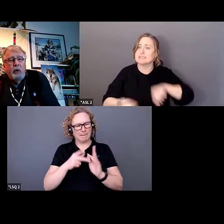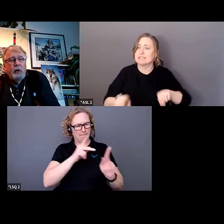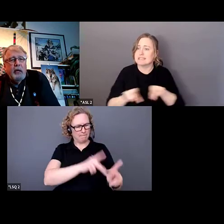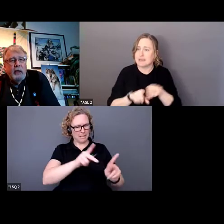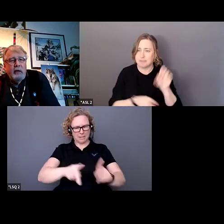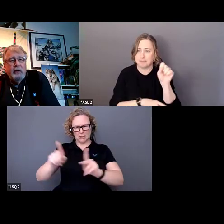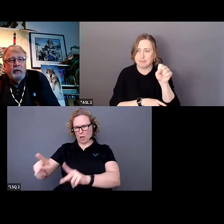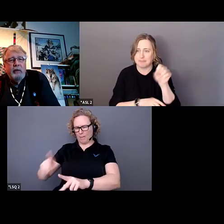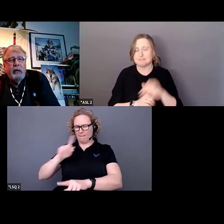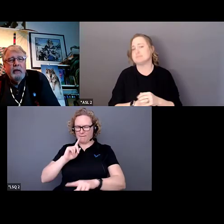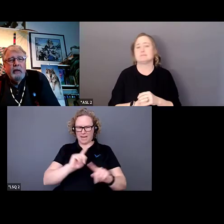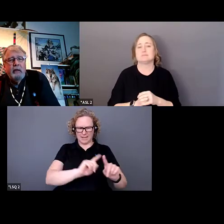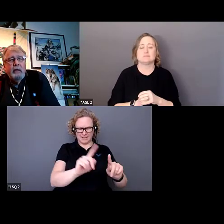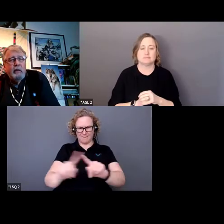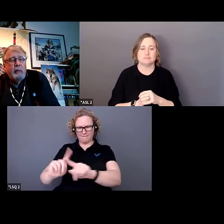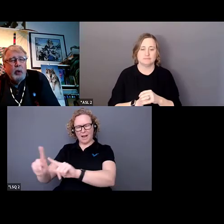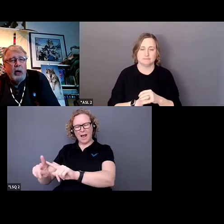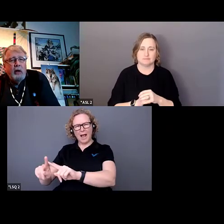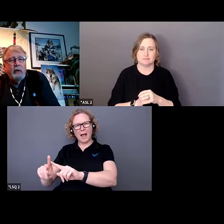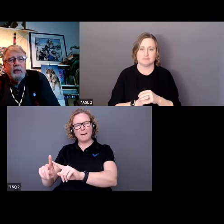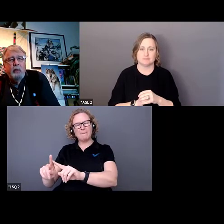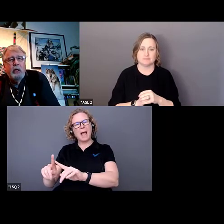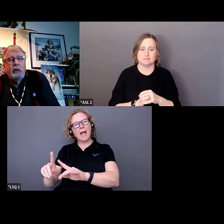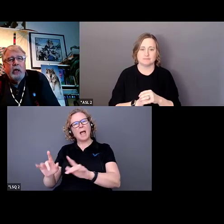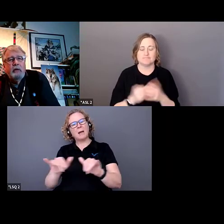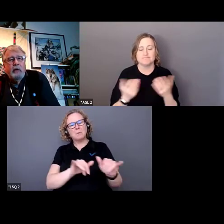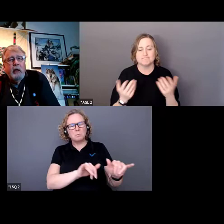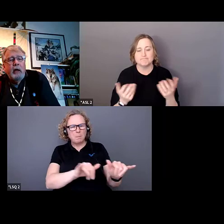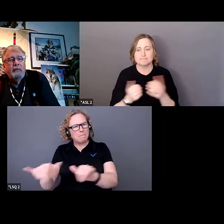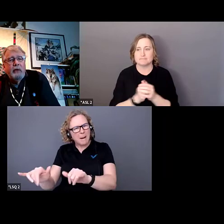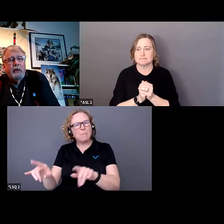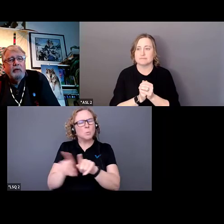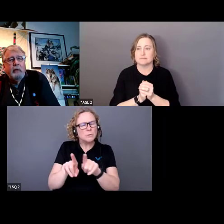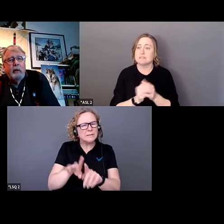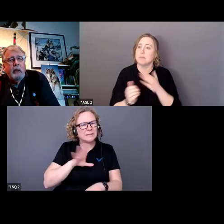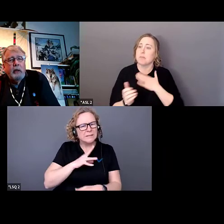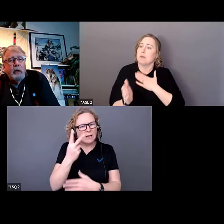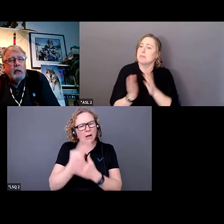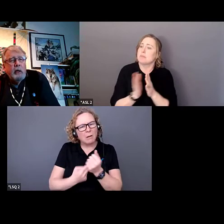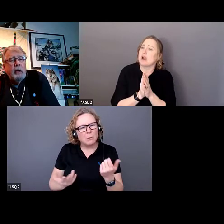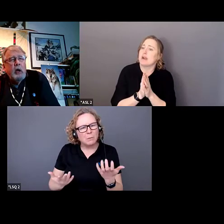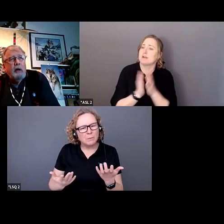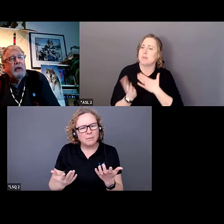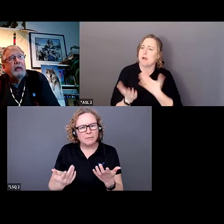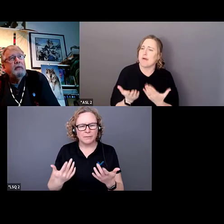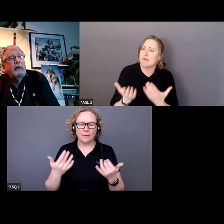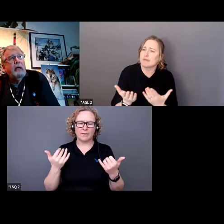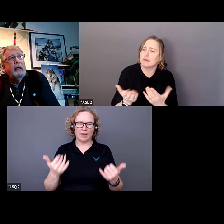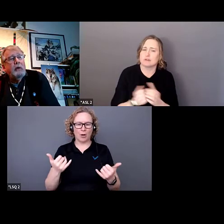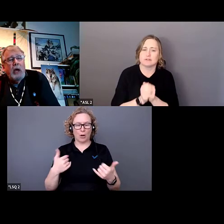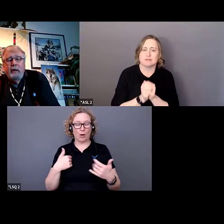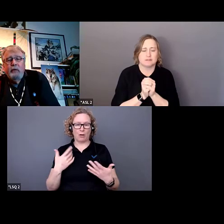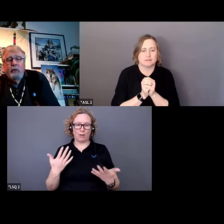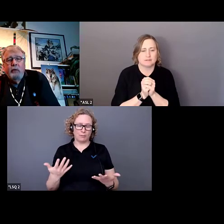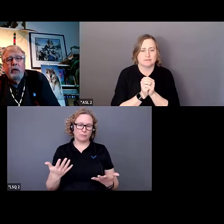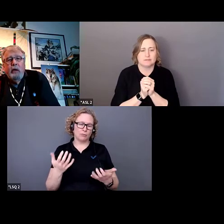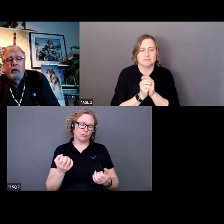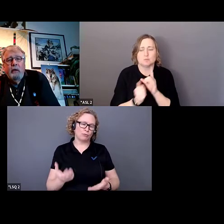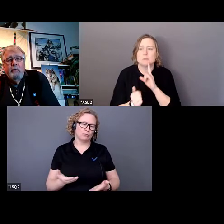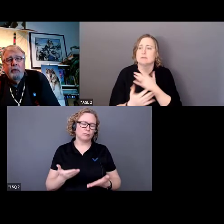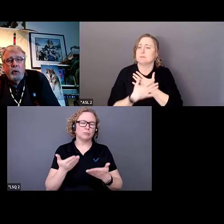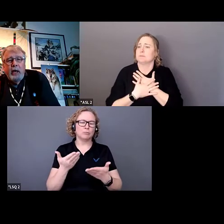And so here is the prayer, or what I offer is an offering of